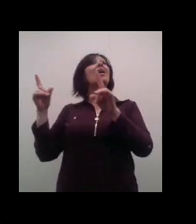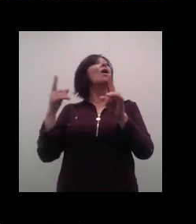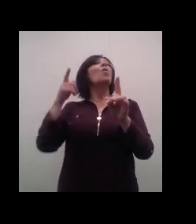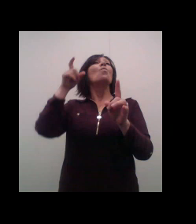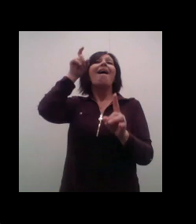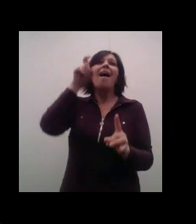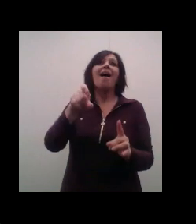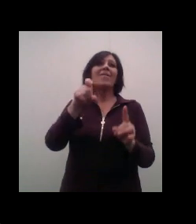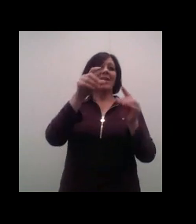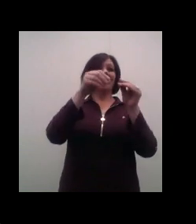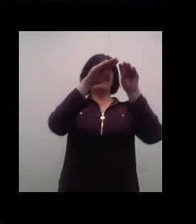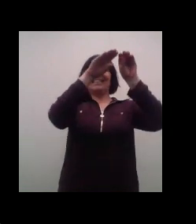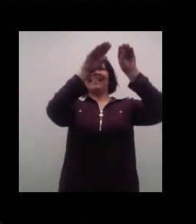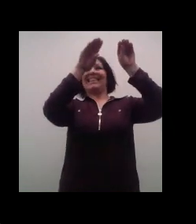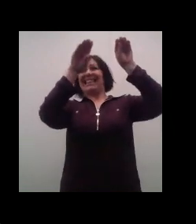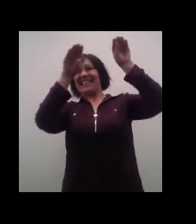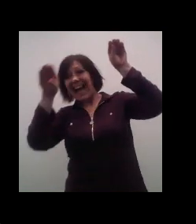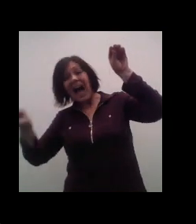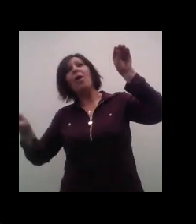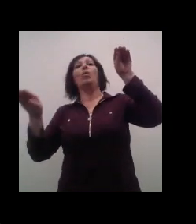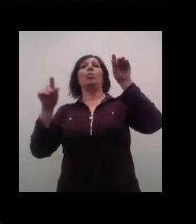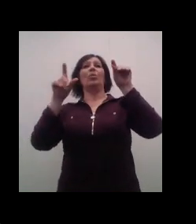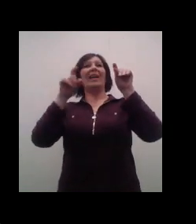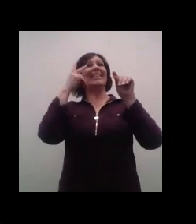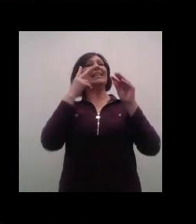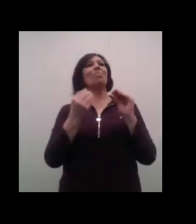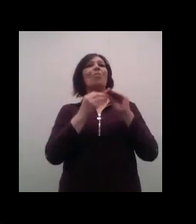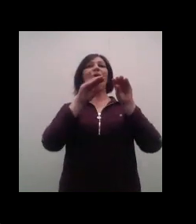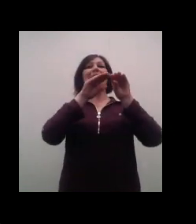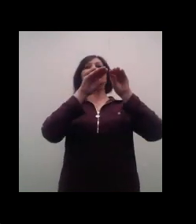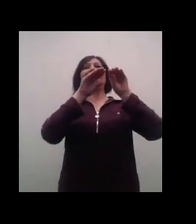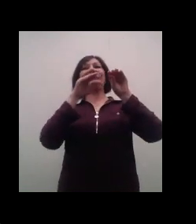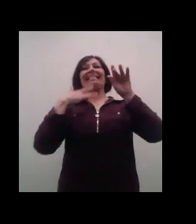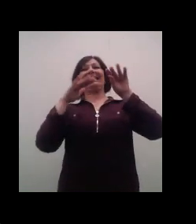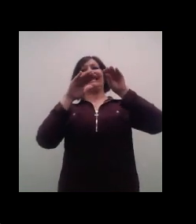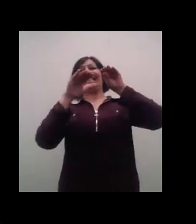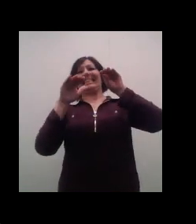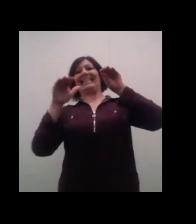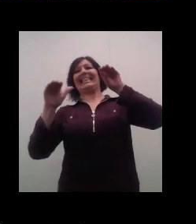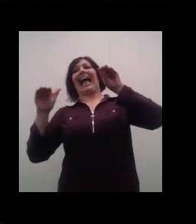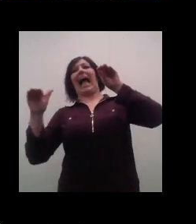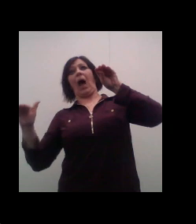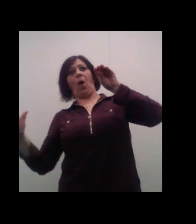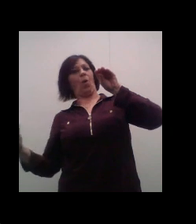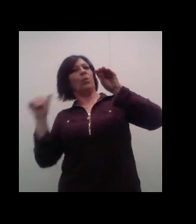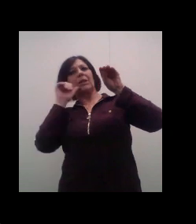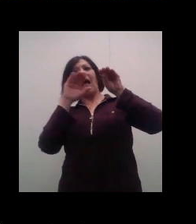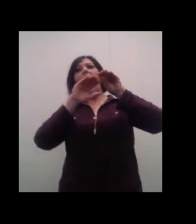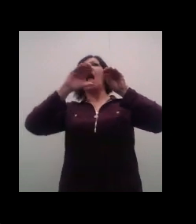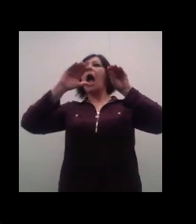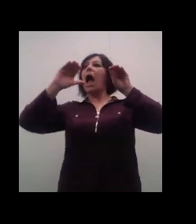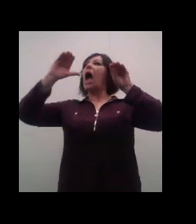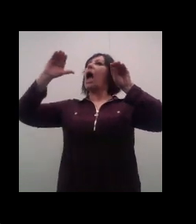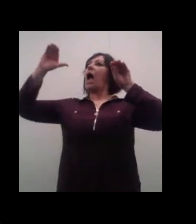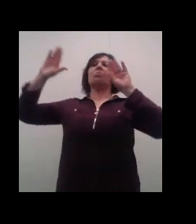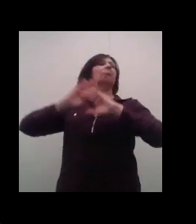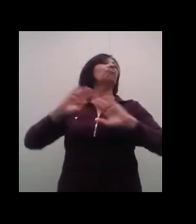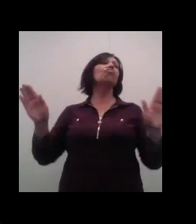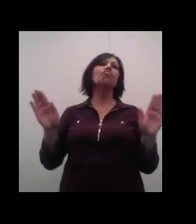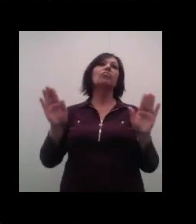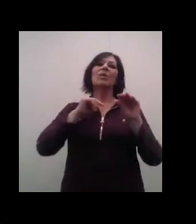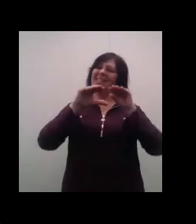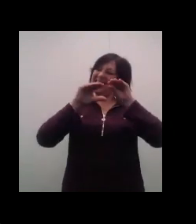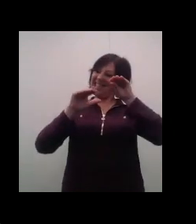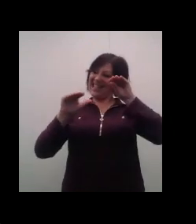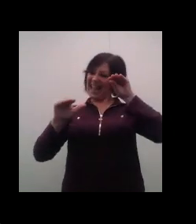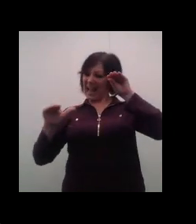these numbers down. We really need to start to see some type of trend downward. in hospitalizations in order to